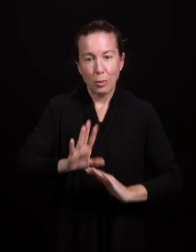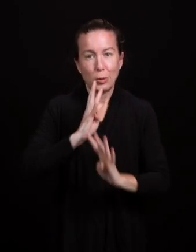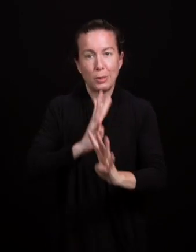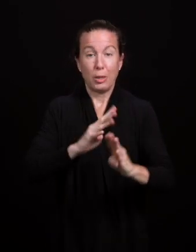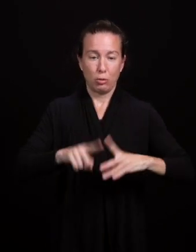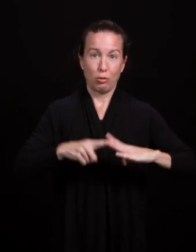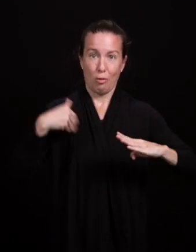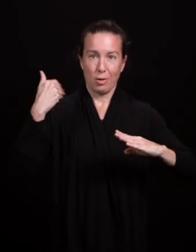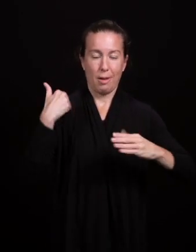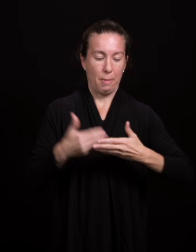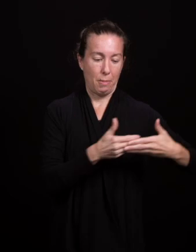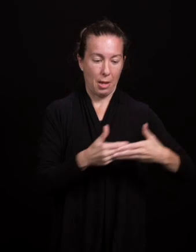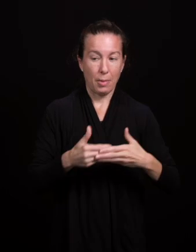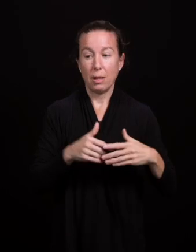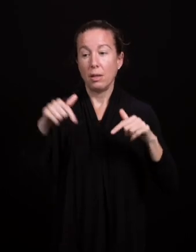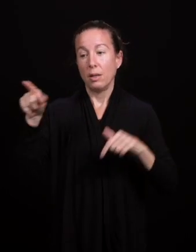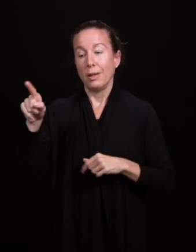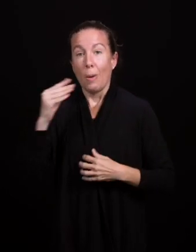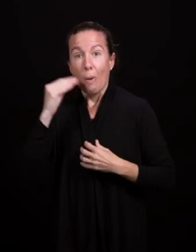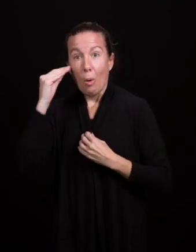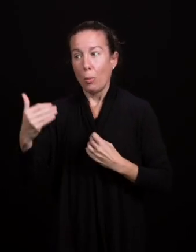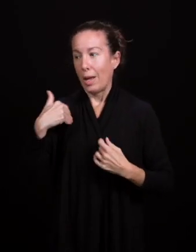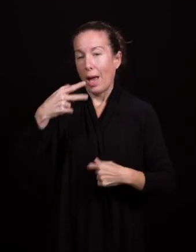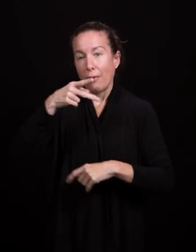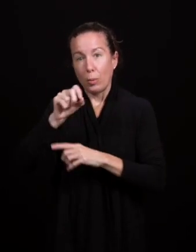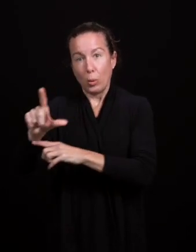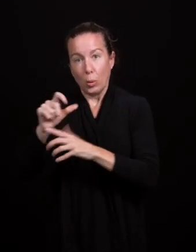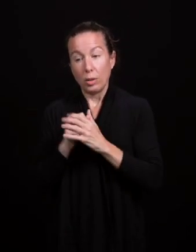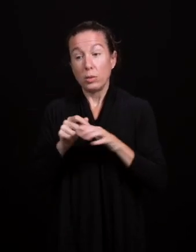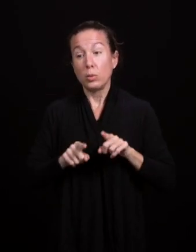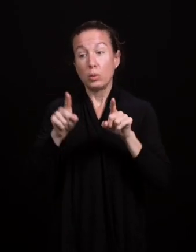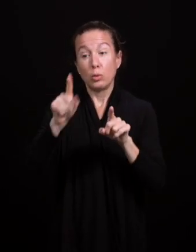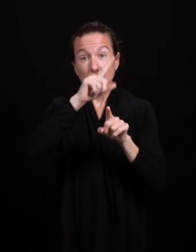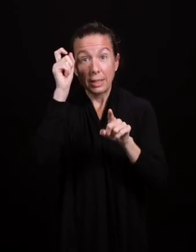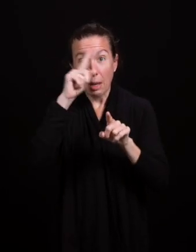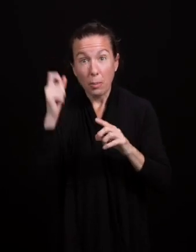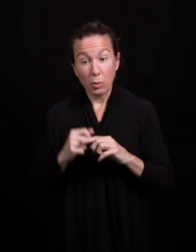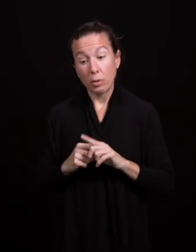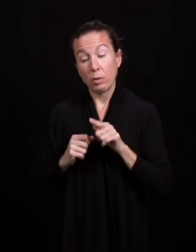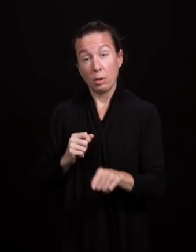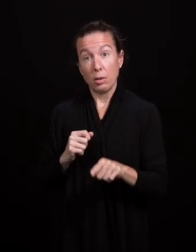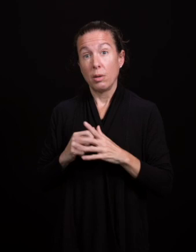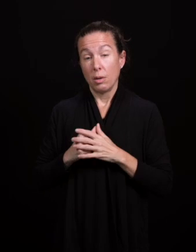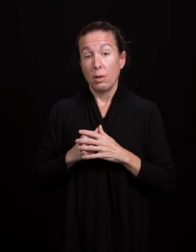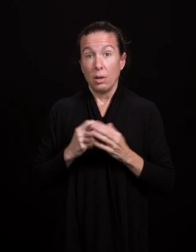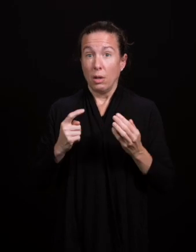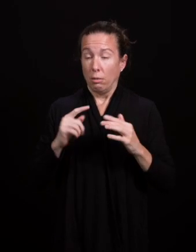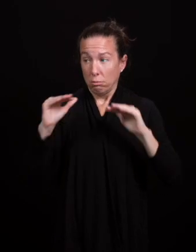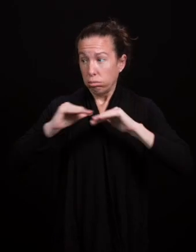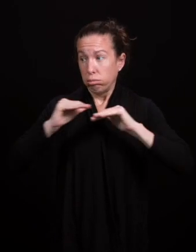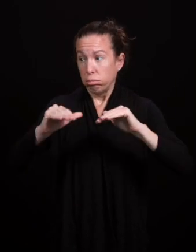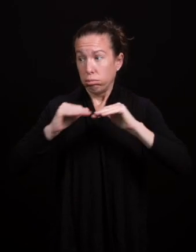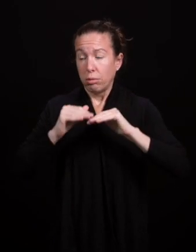there's plenty of scenarios. We have a pool, so in the summertime, she is quite a bit time around the pool where